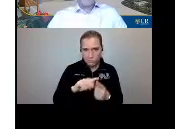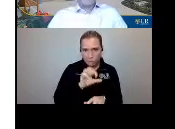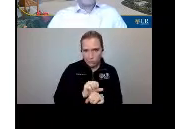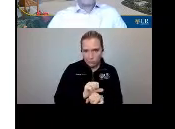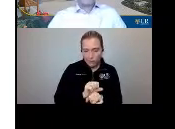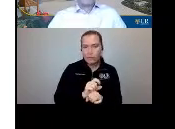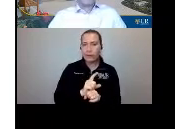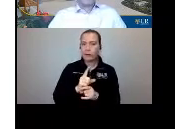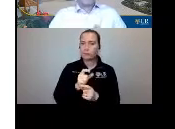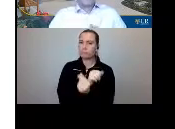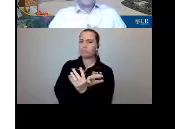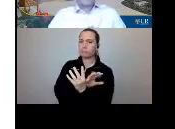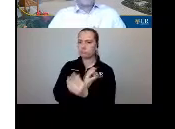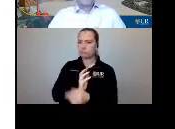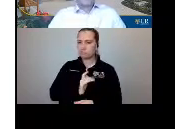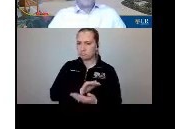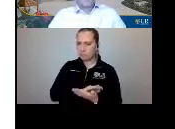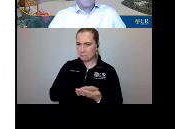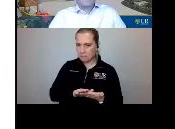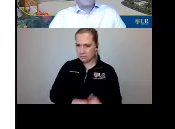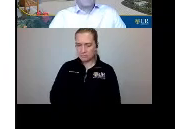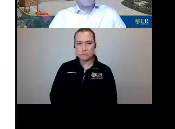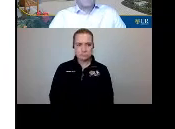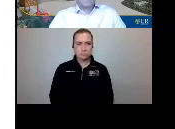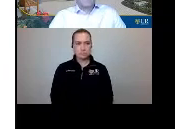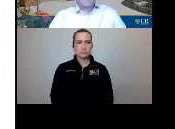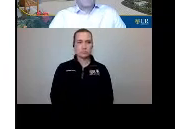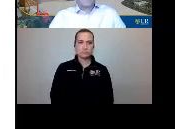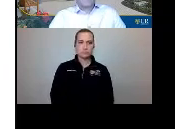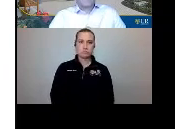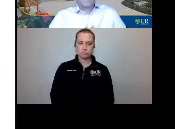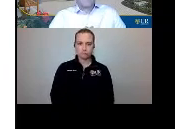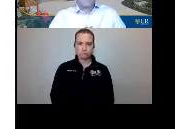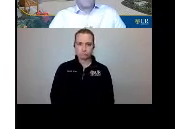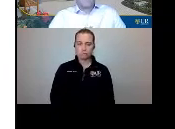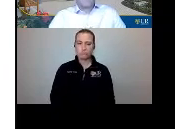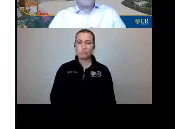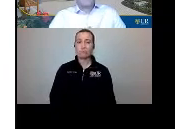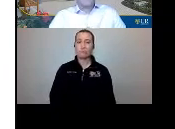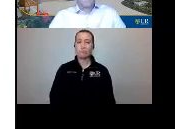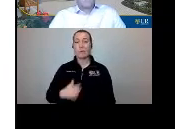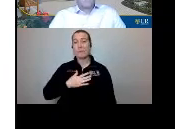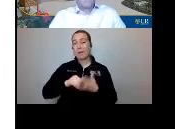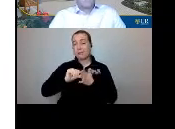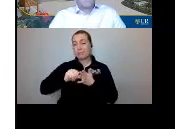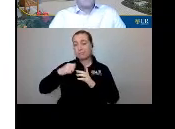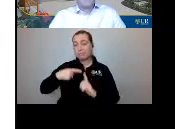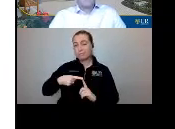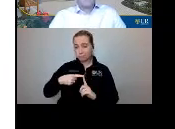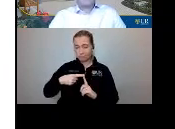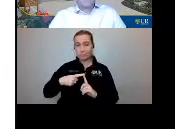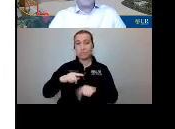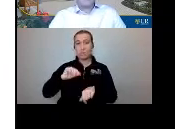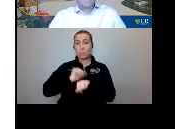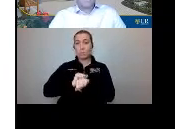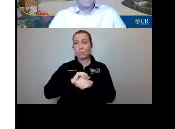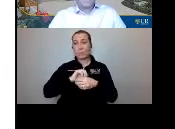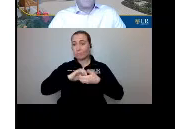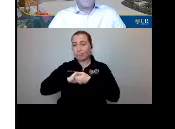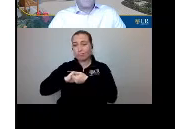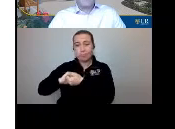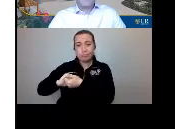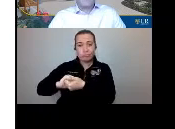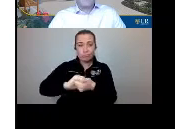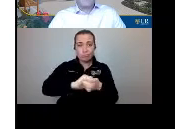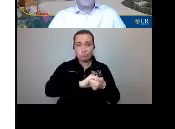All right, so one of the take-home messages I have is that by working together, forming a collaborative, it is possible to increase